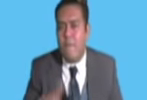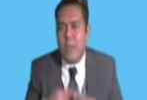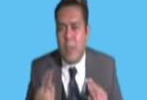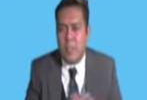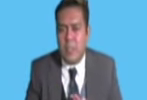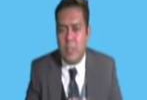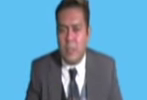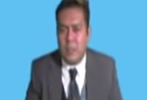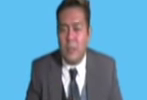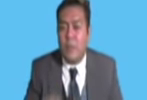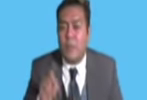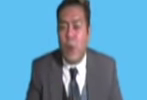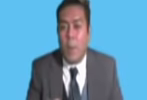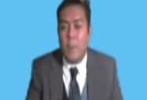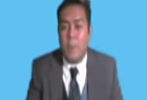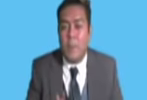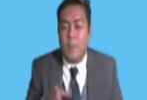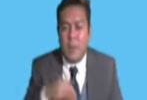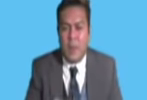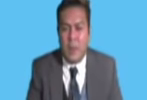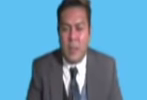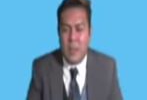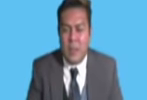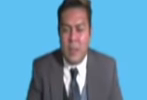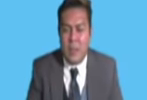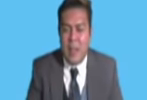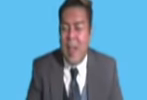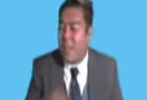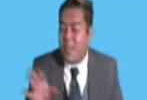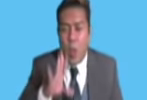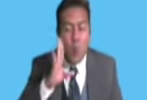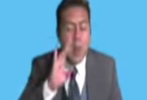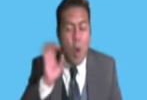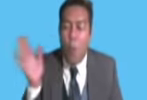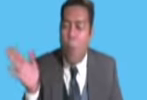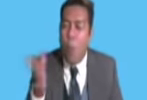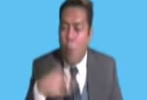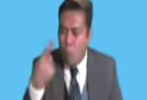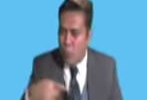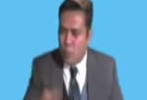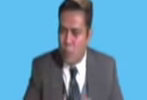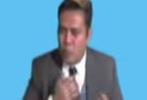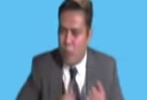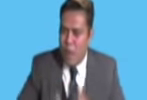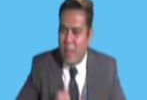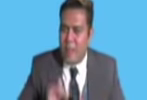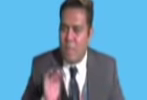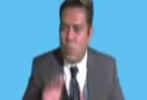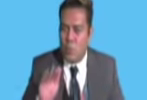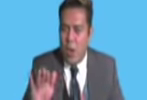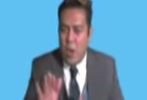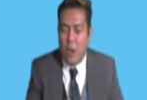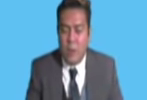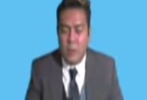from indigenous Fijians, and as such, they will all continue to struggle in future. But on the